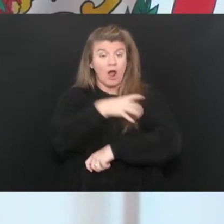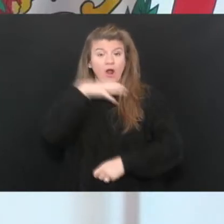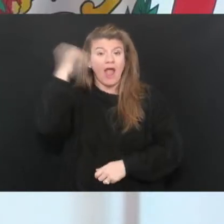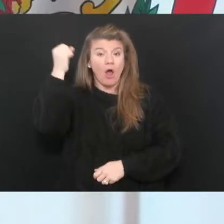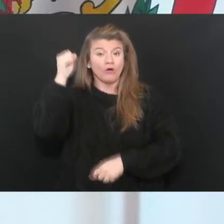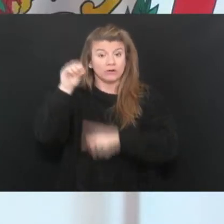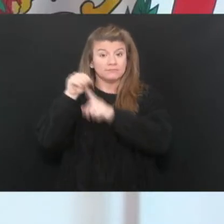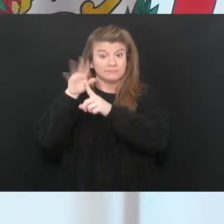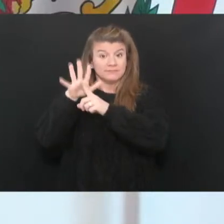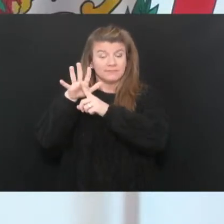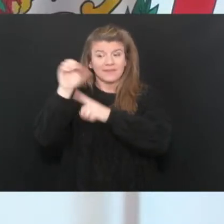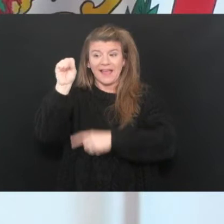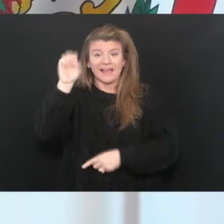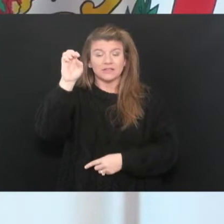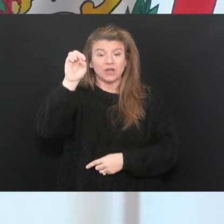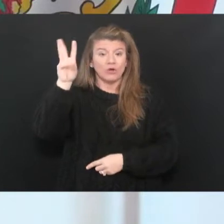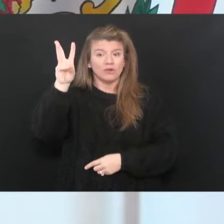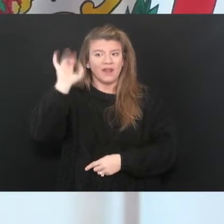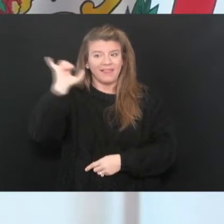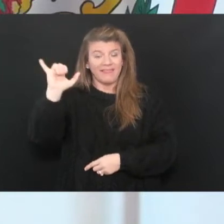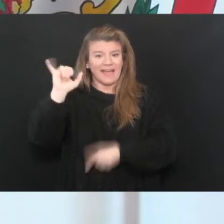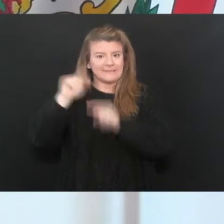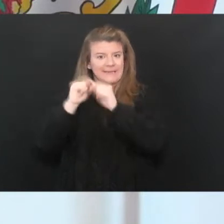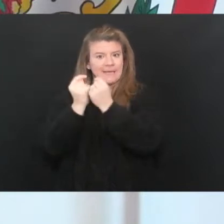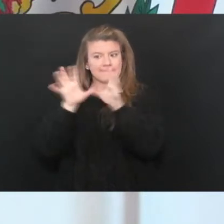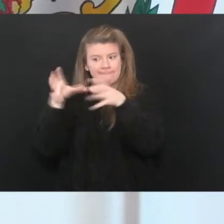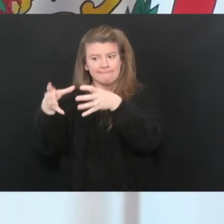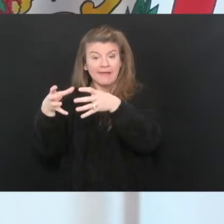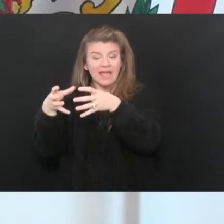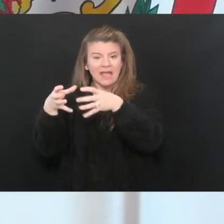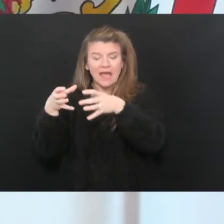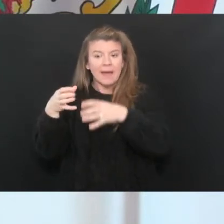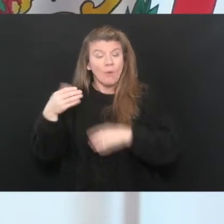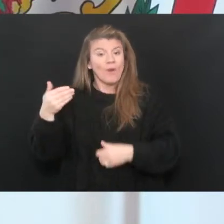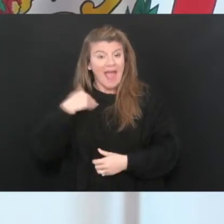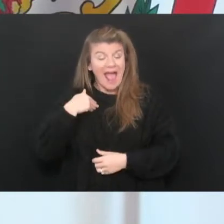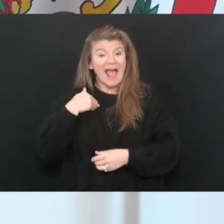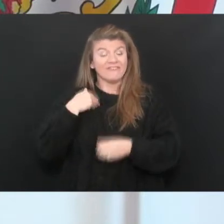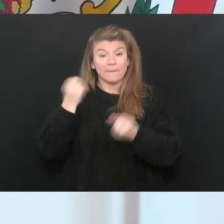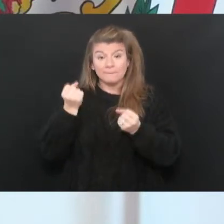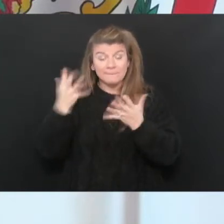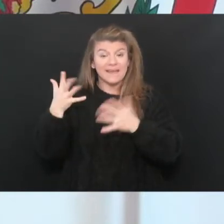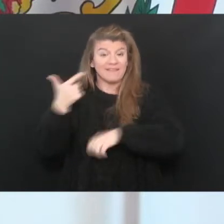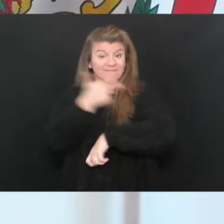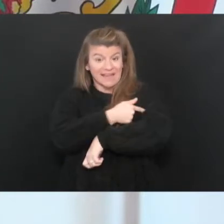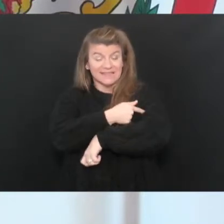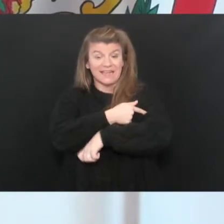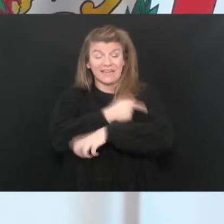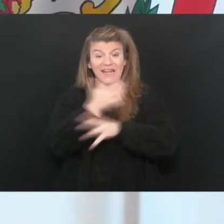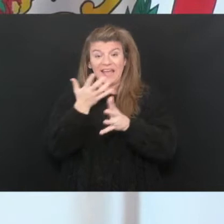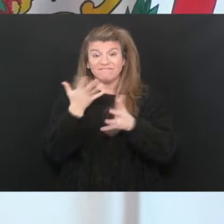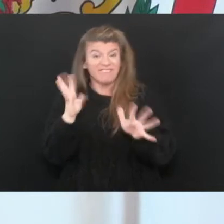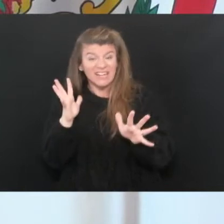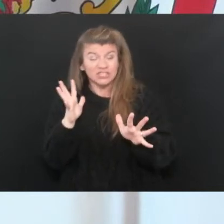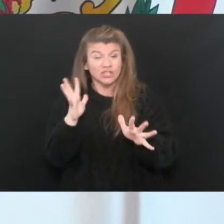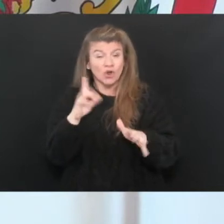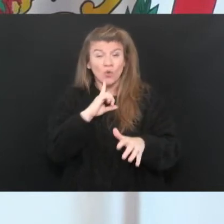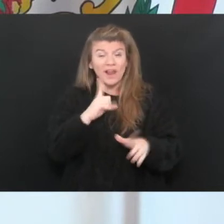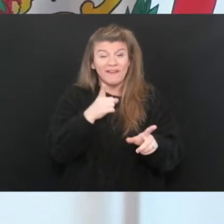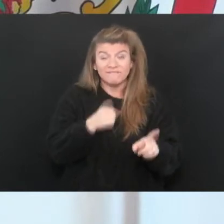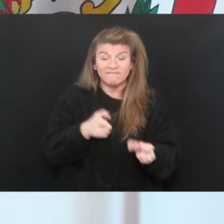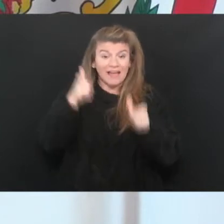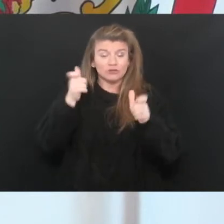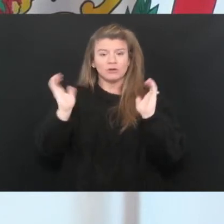elderly with our Save Our Wisdom efforts. But we got our people vaccinated and got them done quicker than other